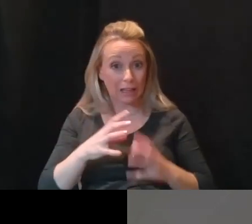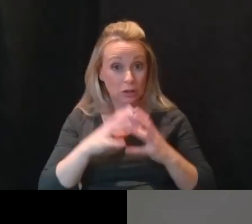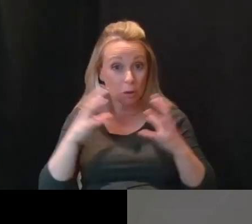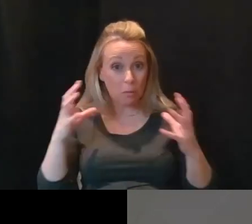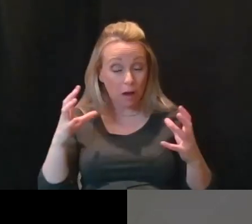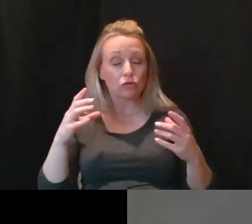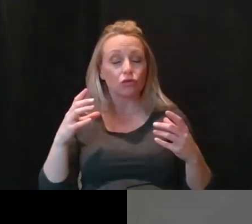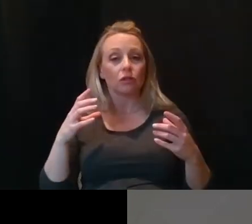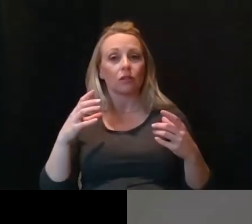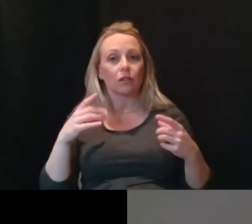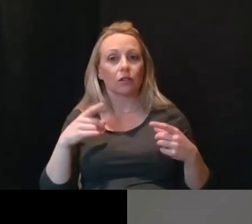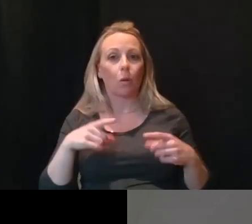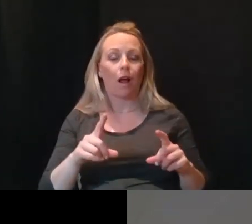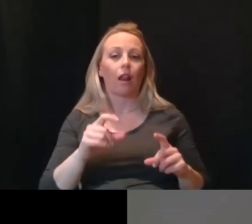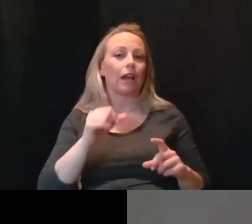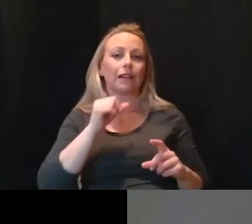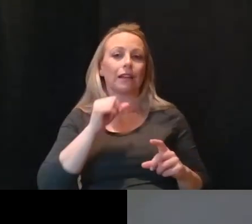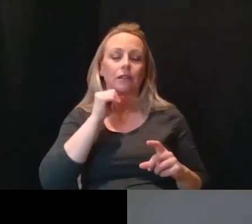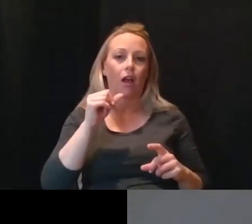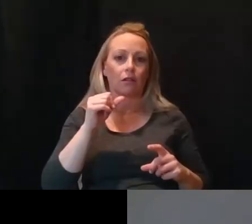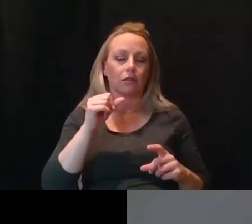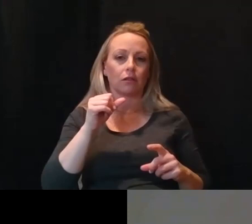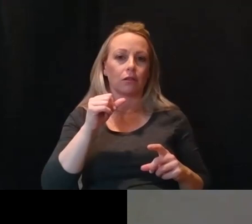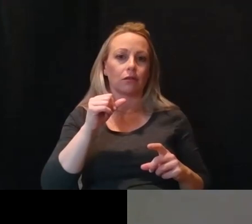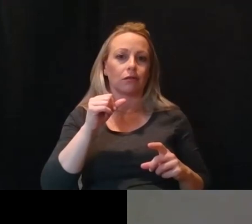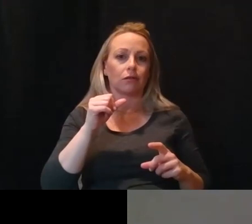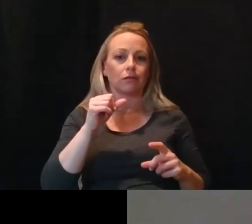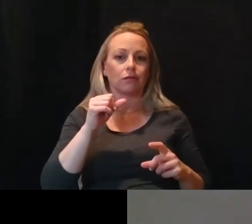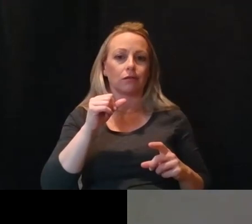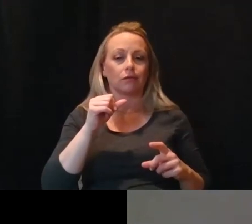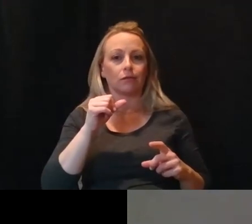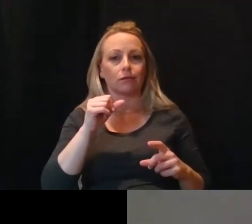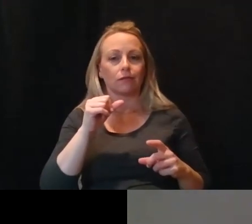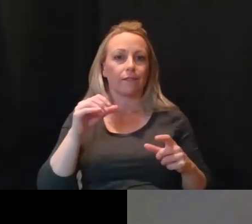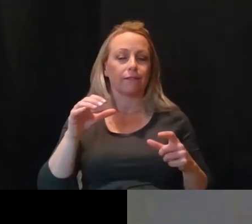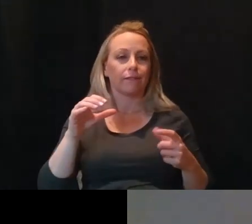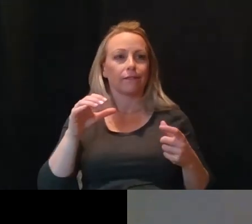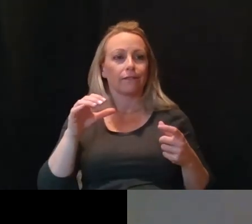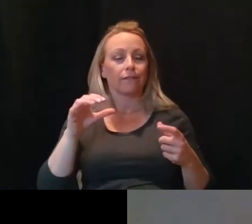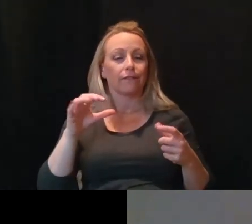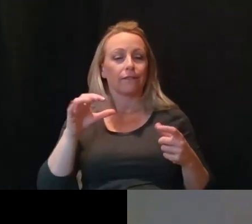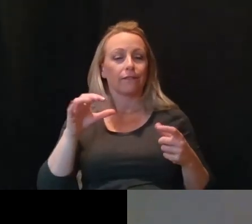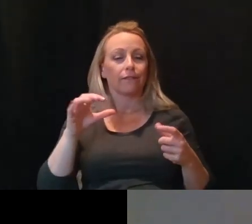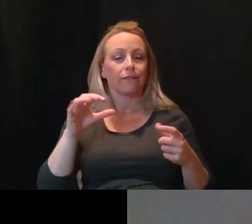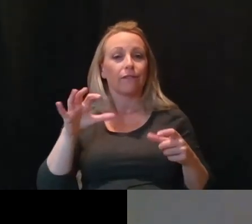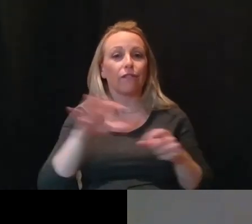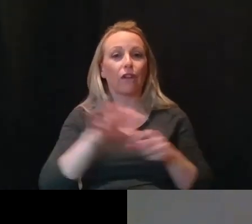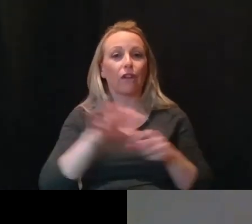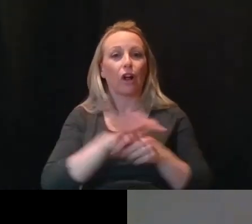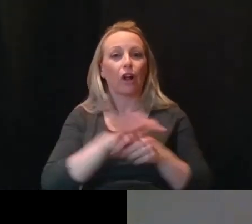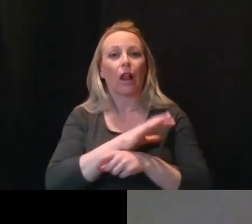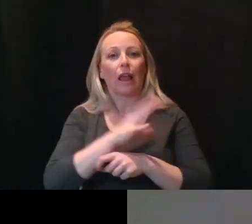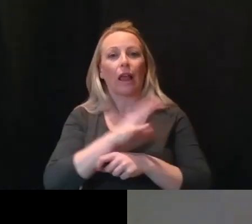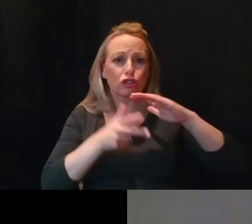it's not completely out of the elements, our staff are in garages instead of just in parking lots.